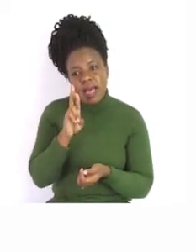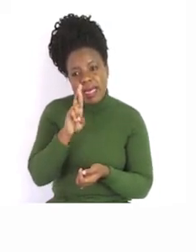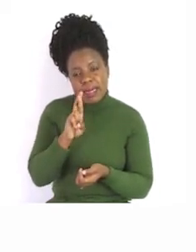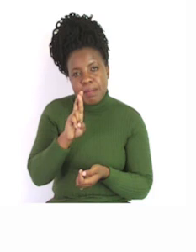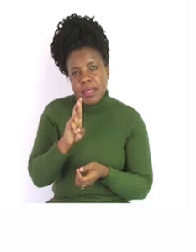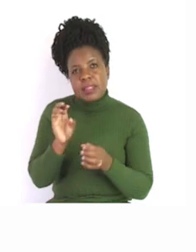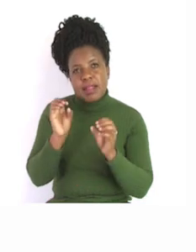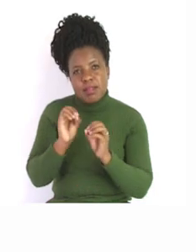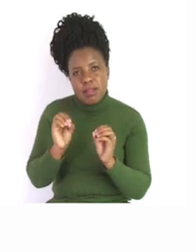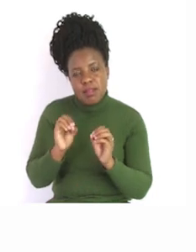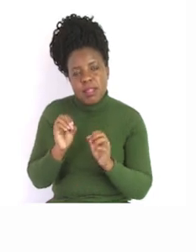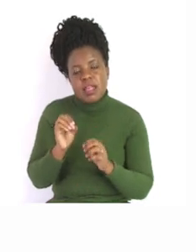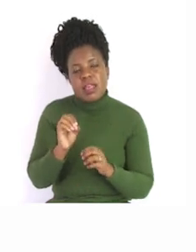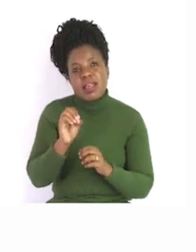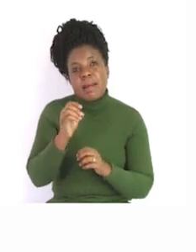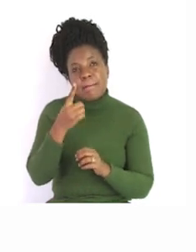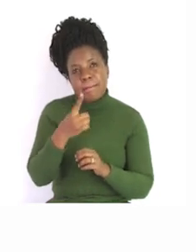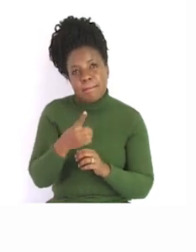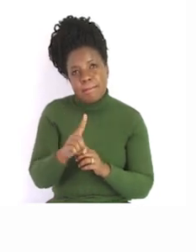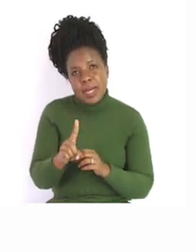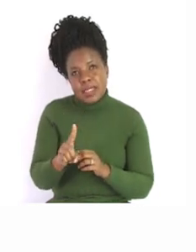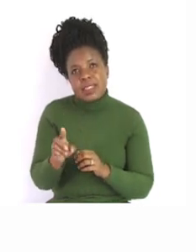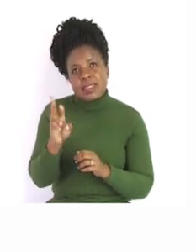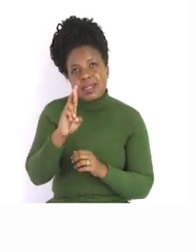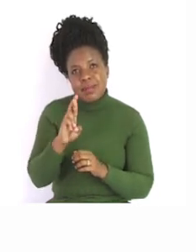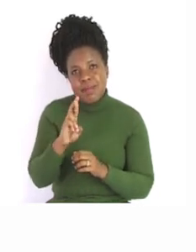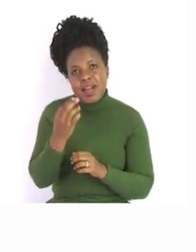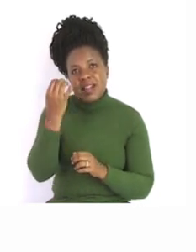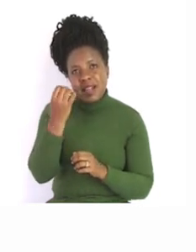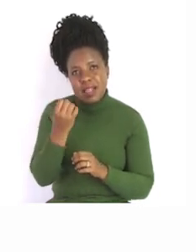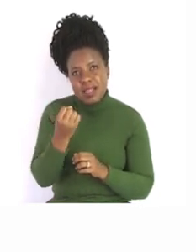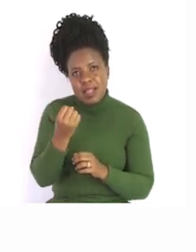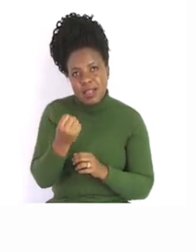answer that has a remainder, make sure that you write